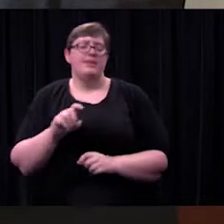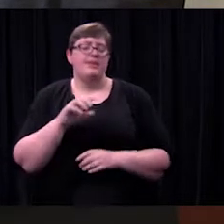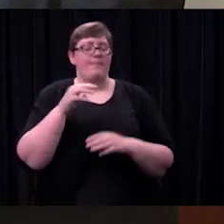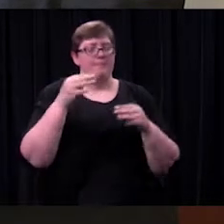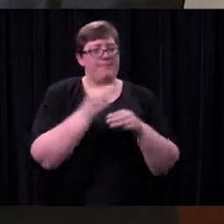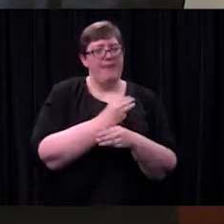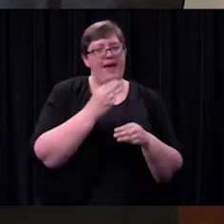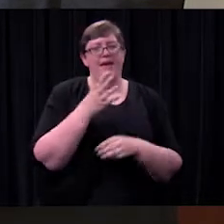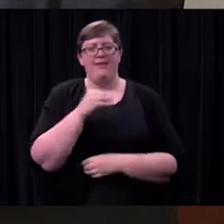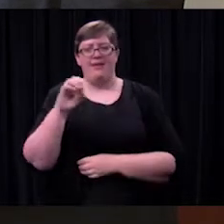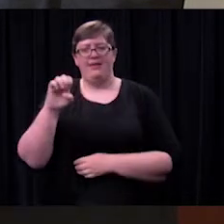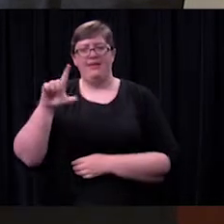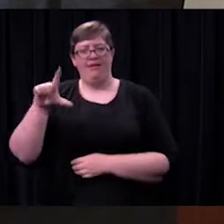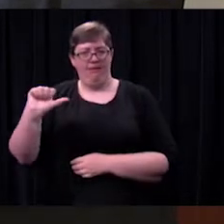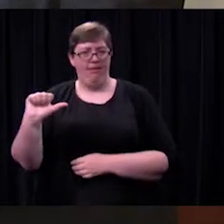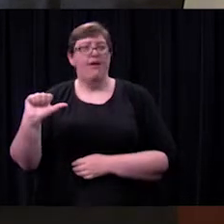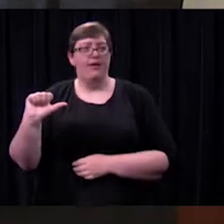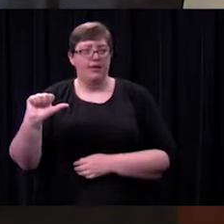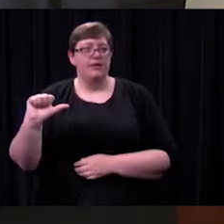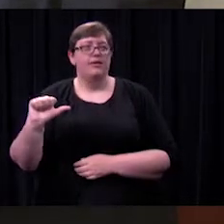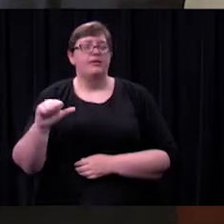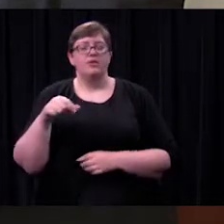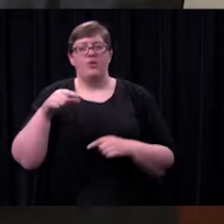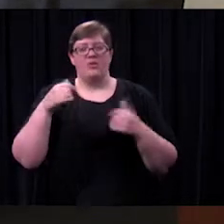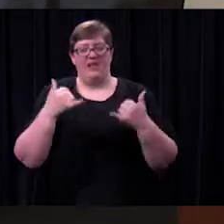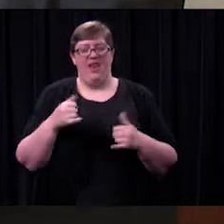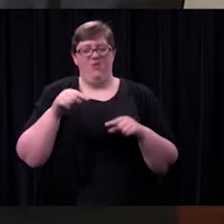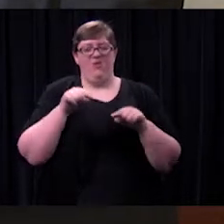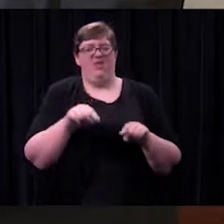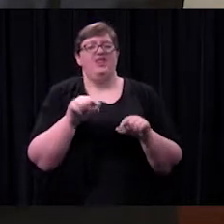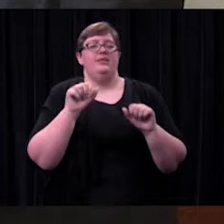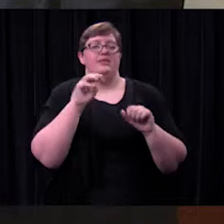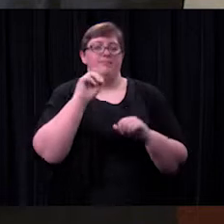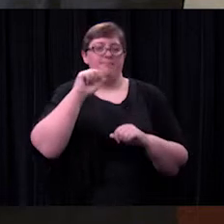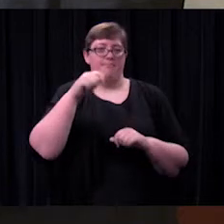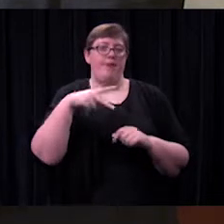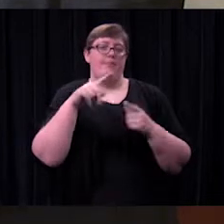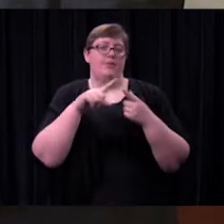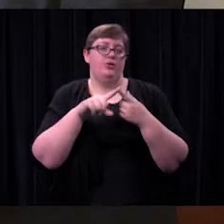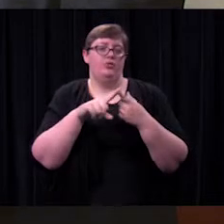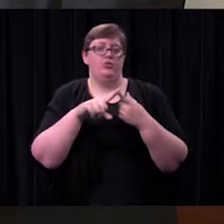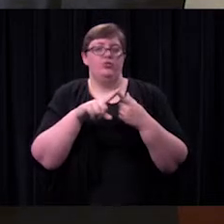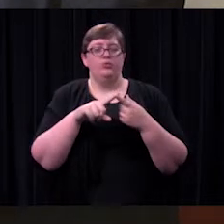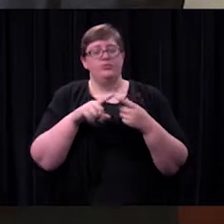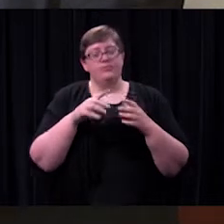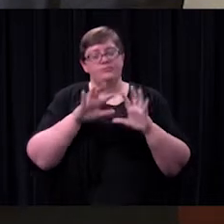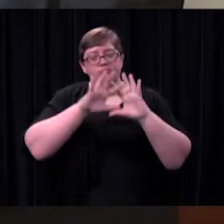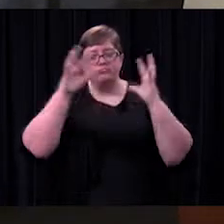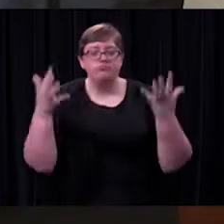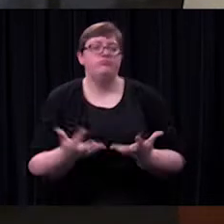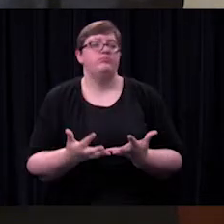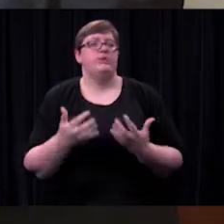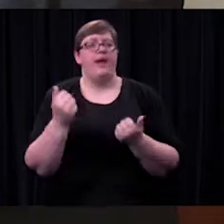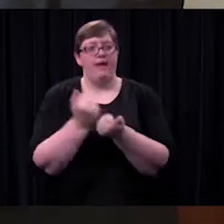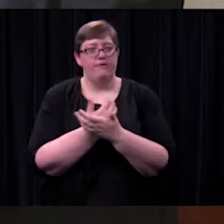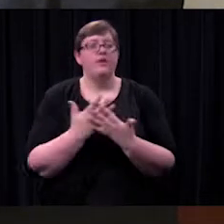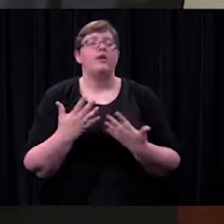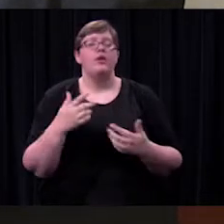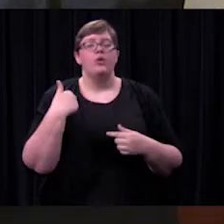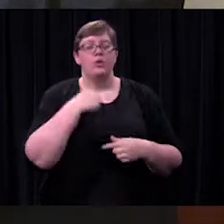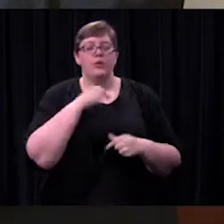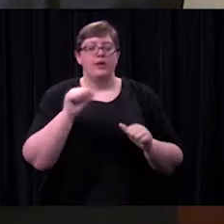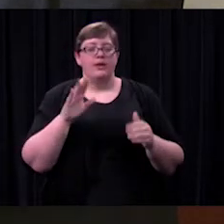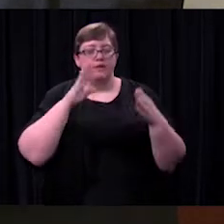to get a better gauge on all of our curricular areas. And so we can focus on standards, and we can focus on